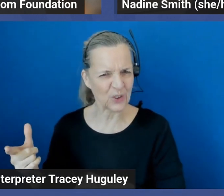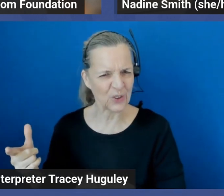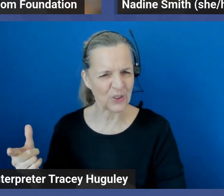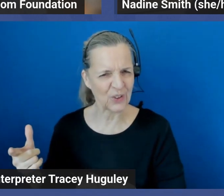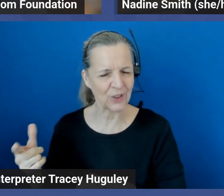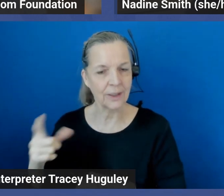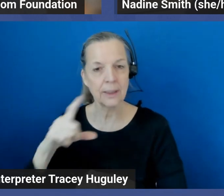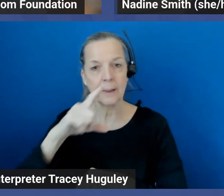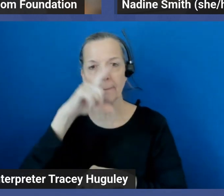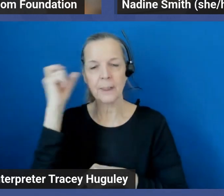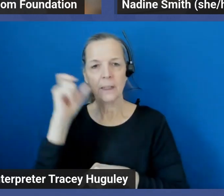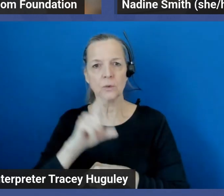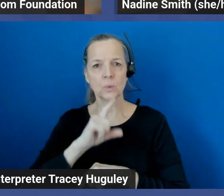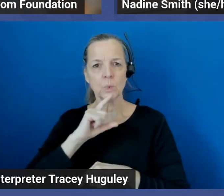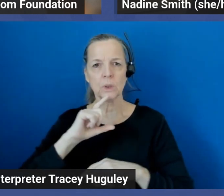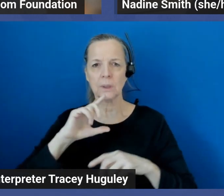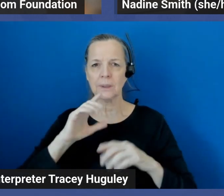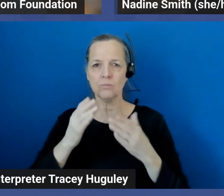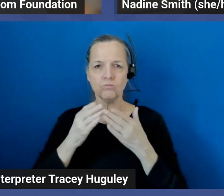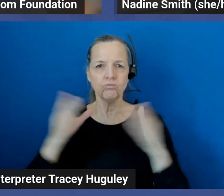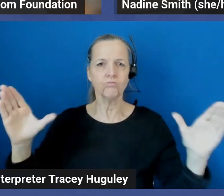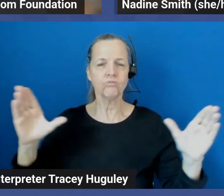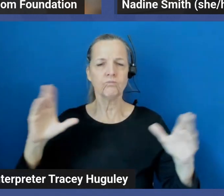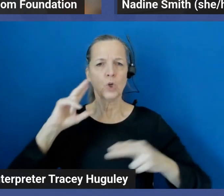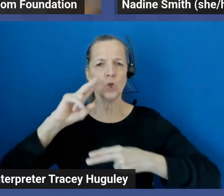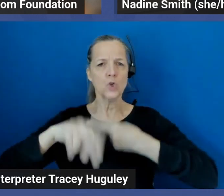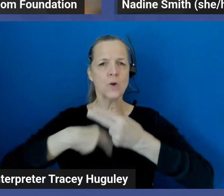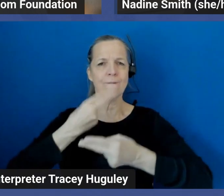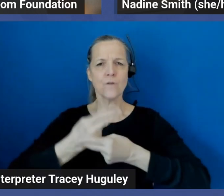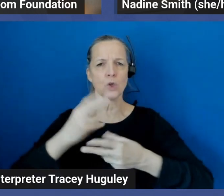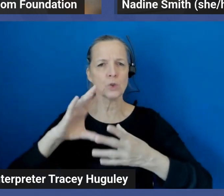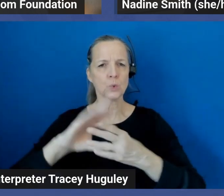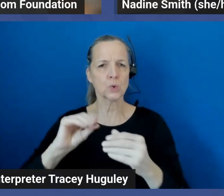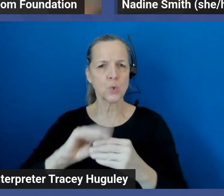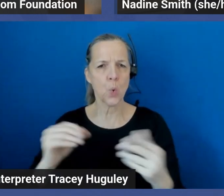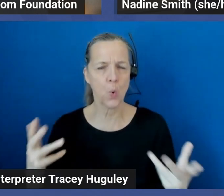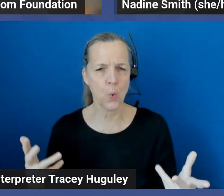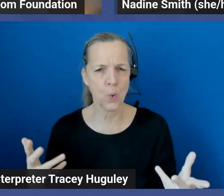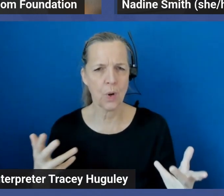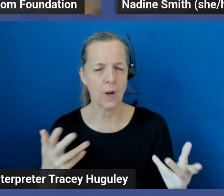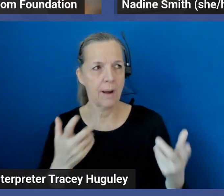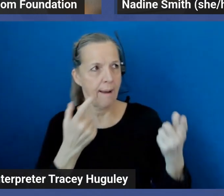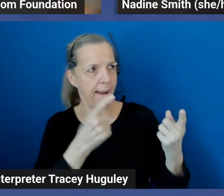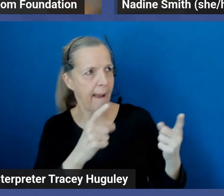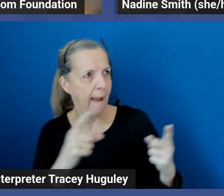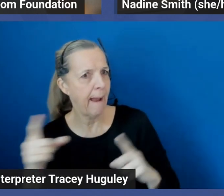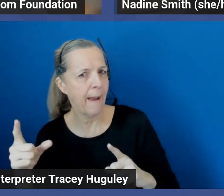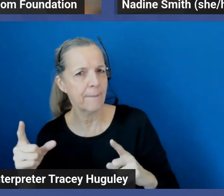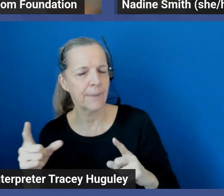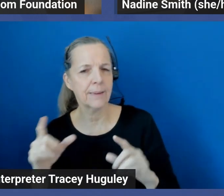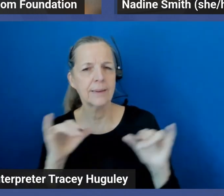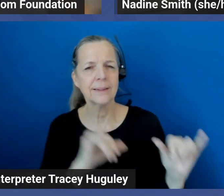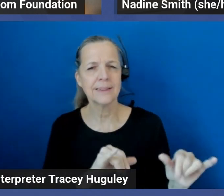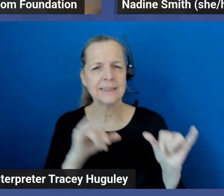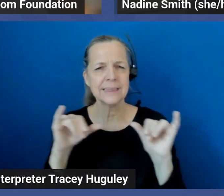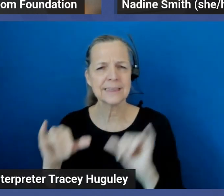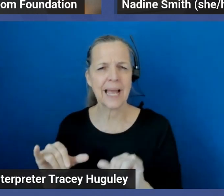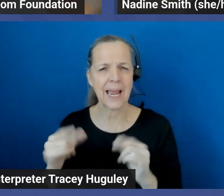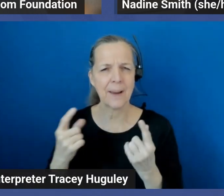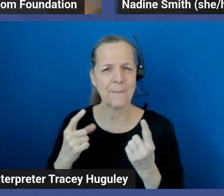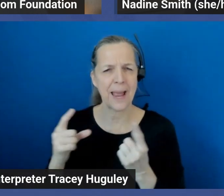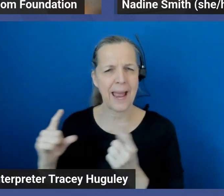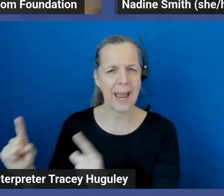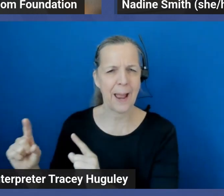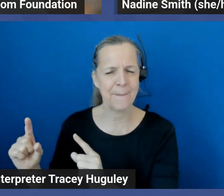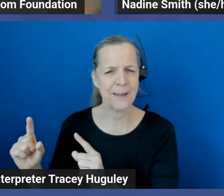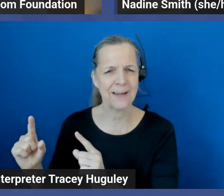of the universality of what's happening. And of course, what's happening is,